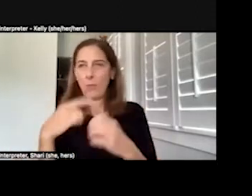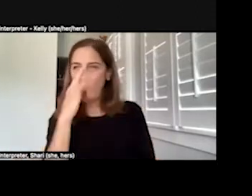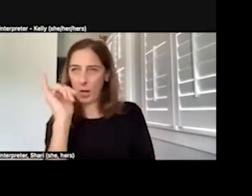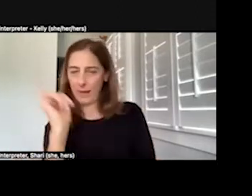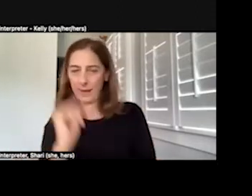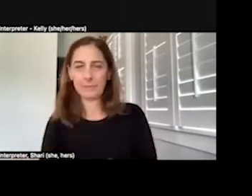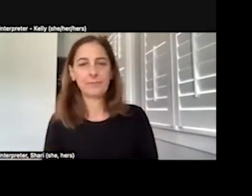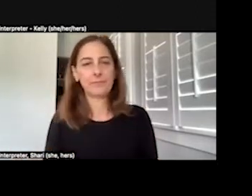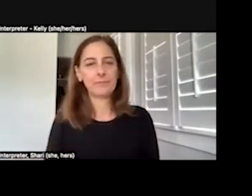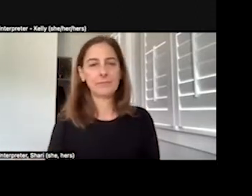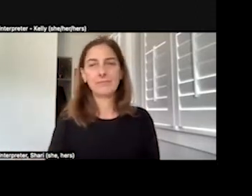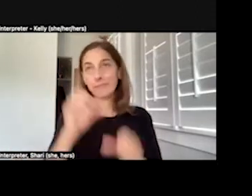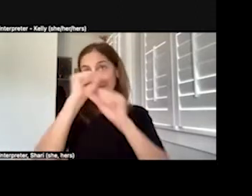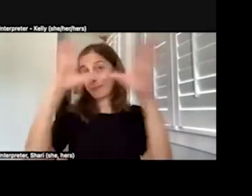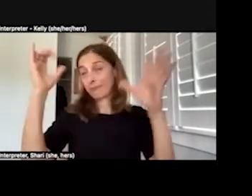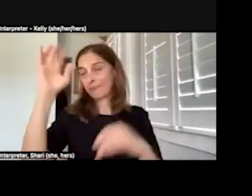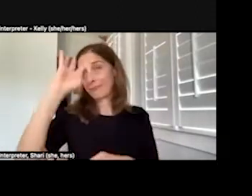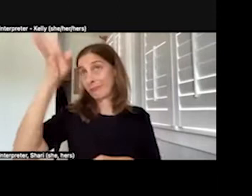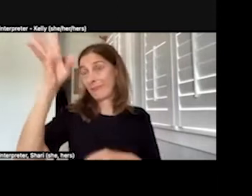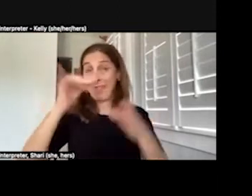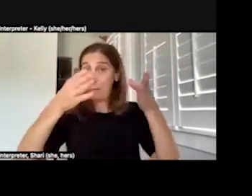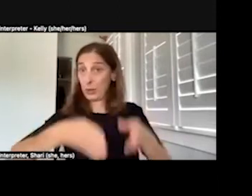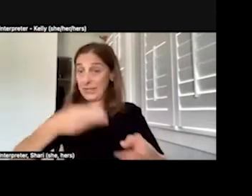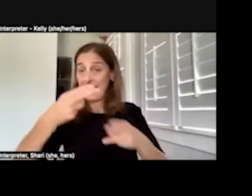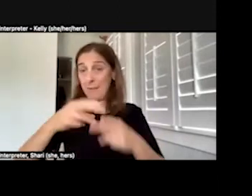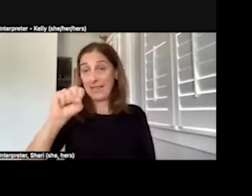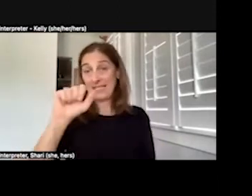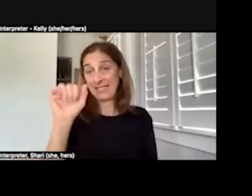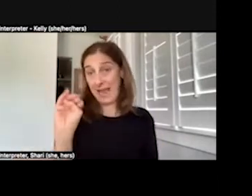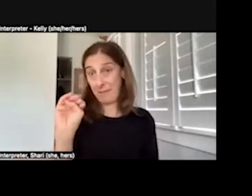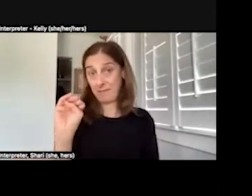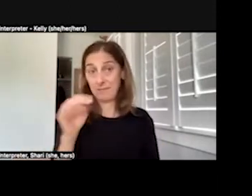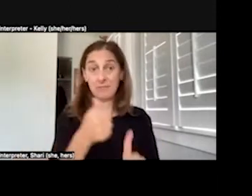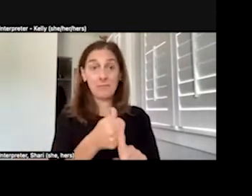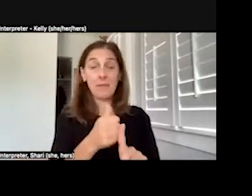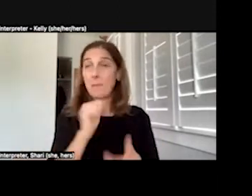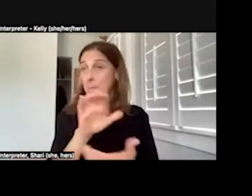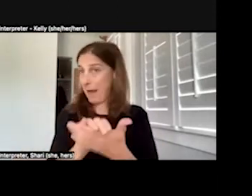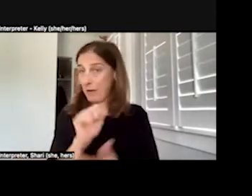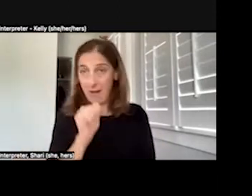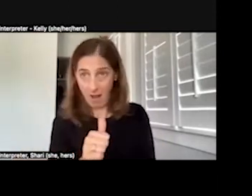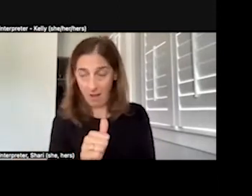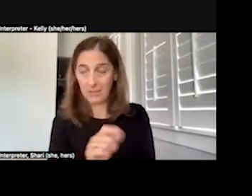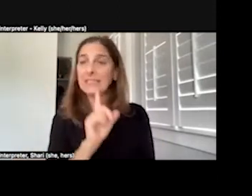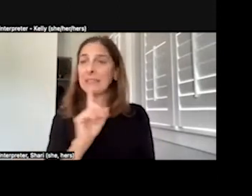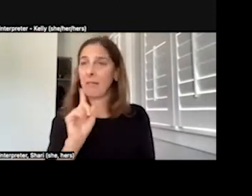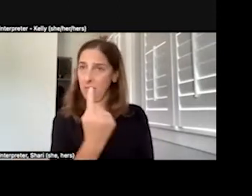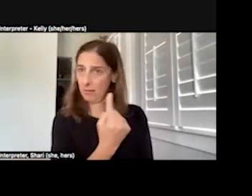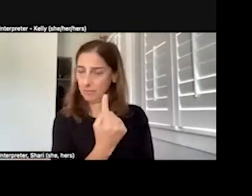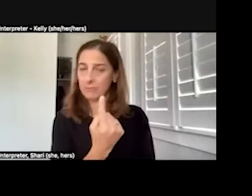So Sam is single and works while having a long-term disability.